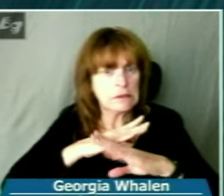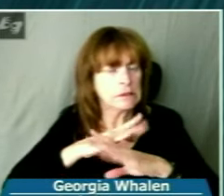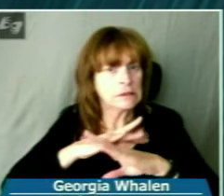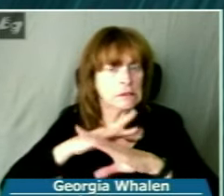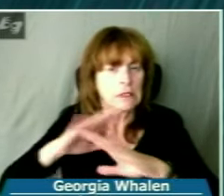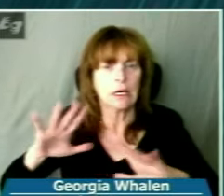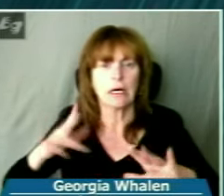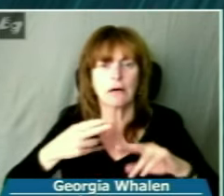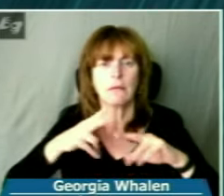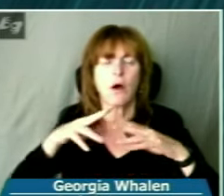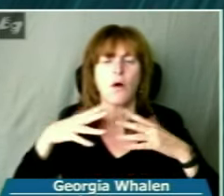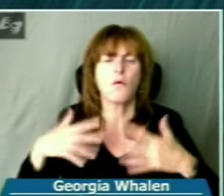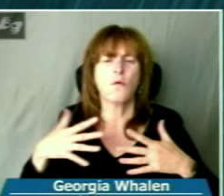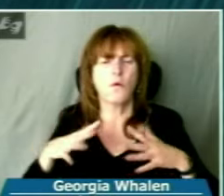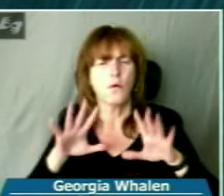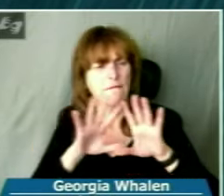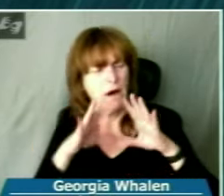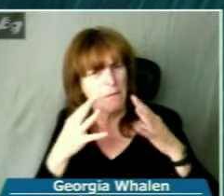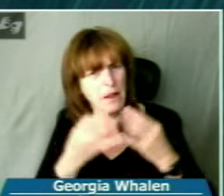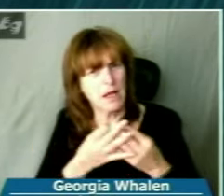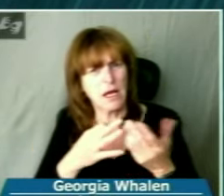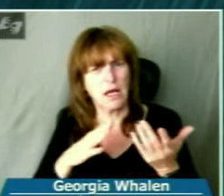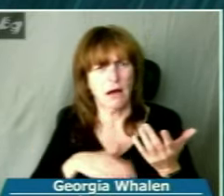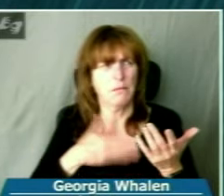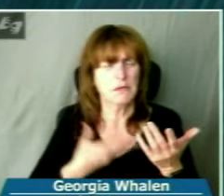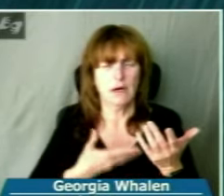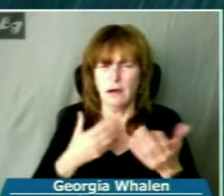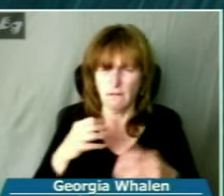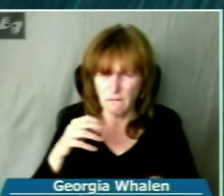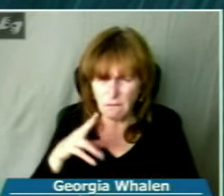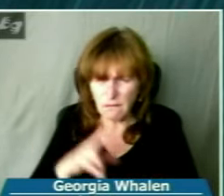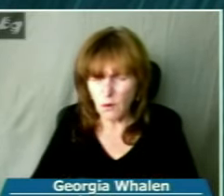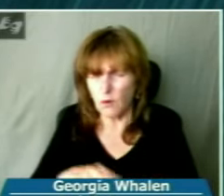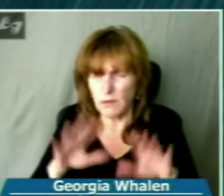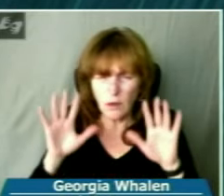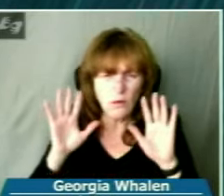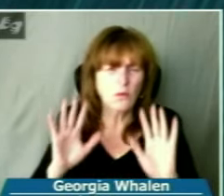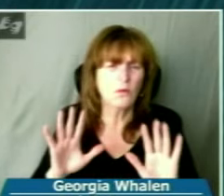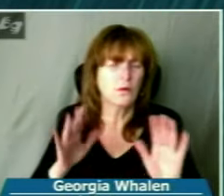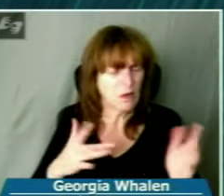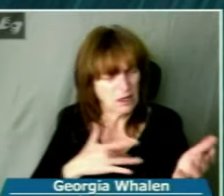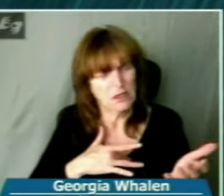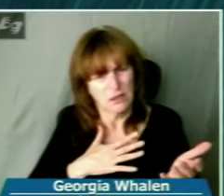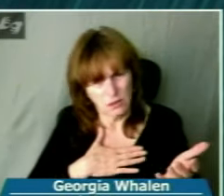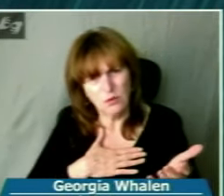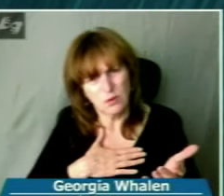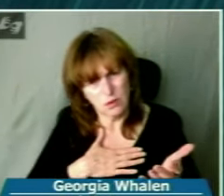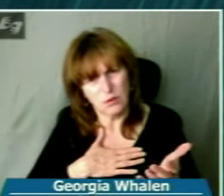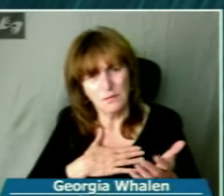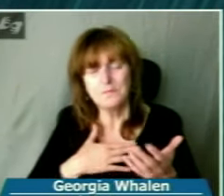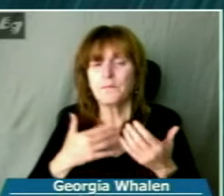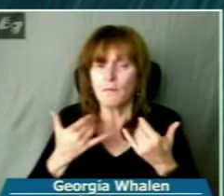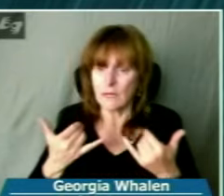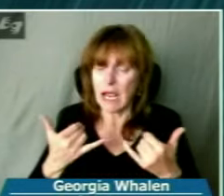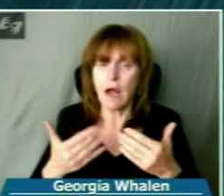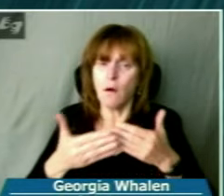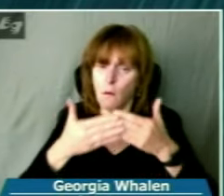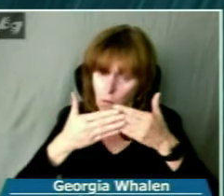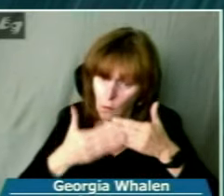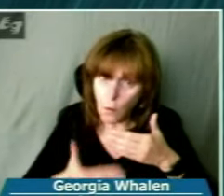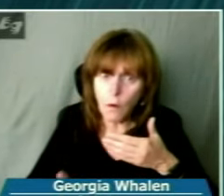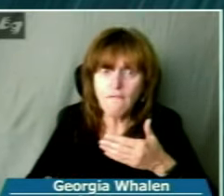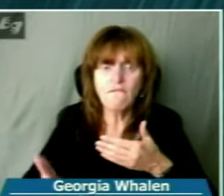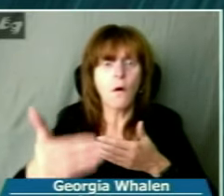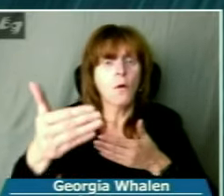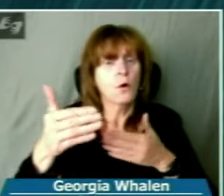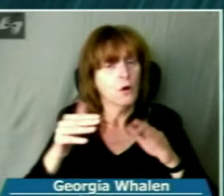for the families and all of the people that were involved, and so very unfortunate. In terms of going forward, I mean, the really great news is our